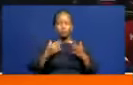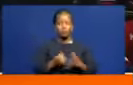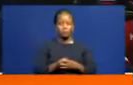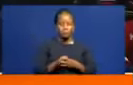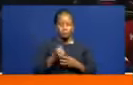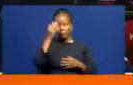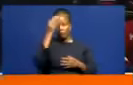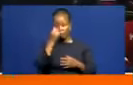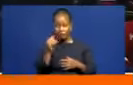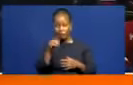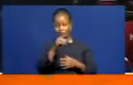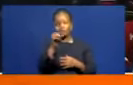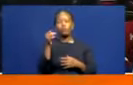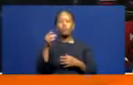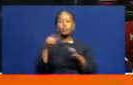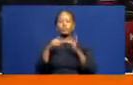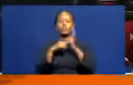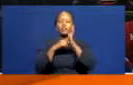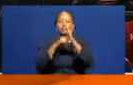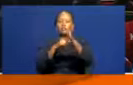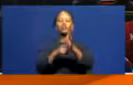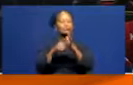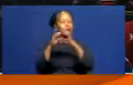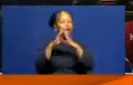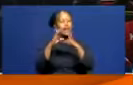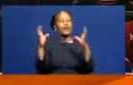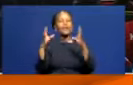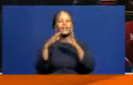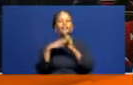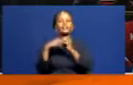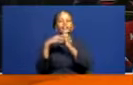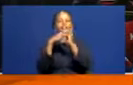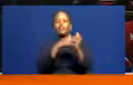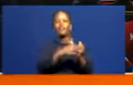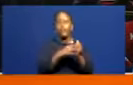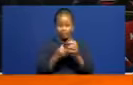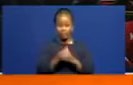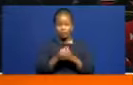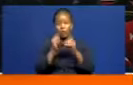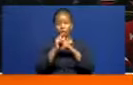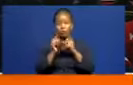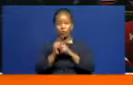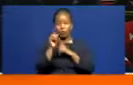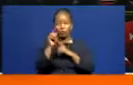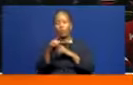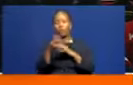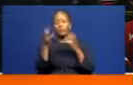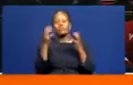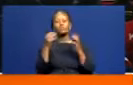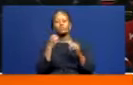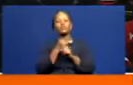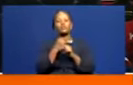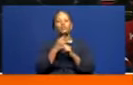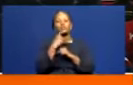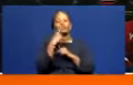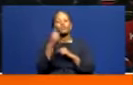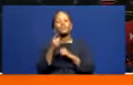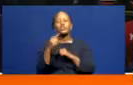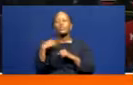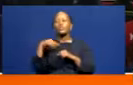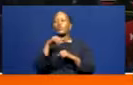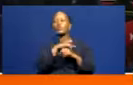have exhibited great leadership. And we know in this continent, that in your hands we are